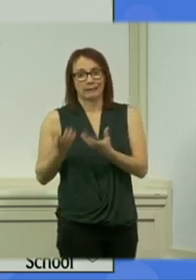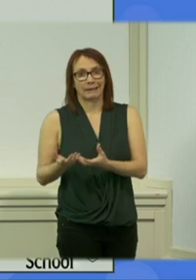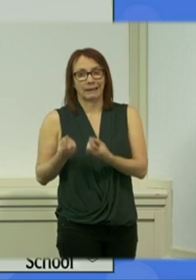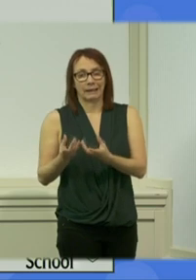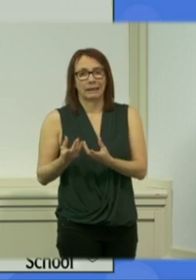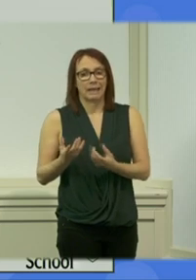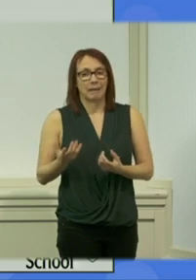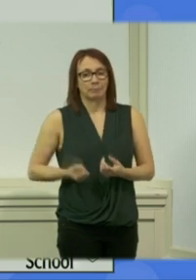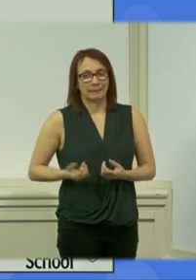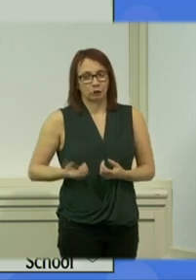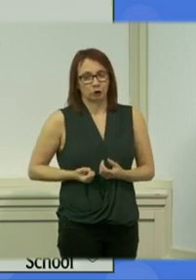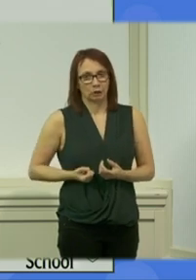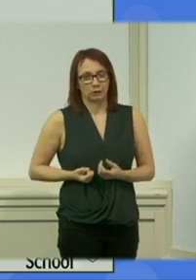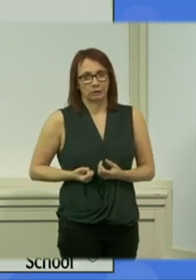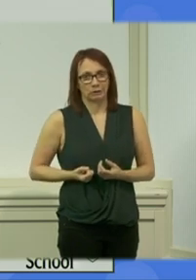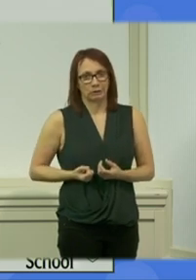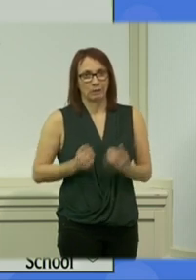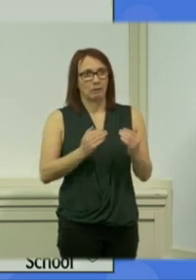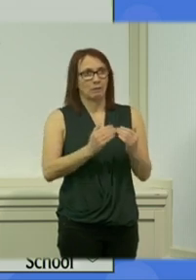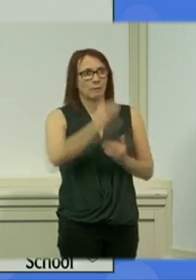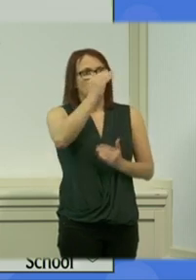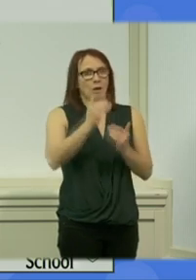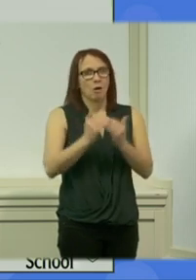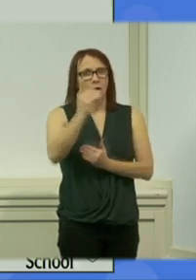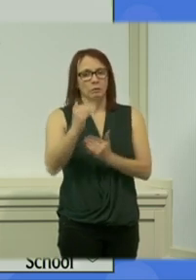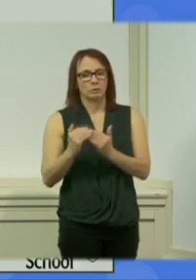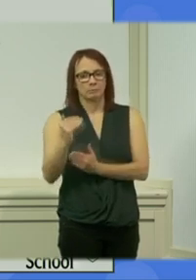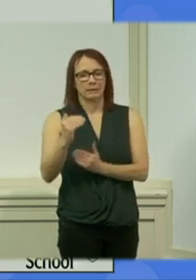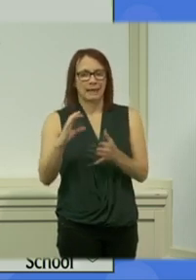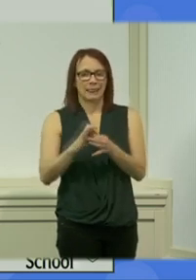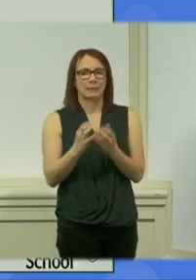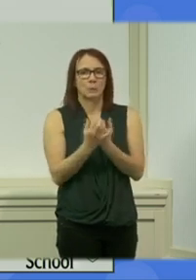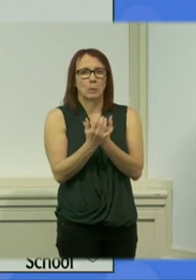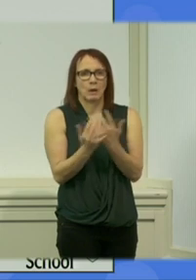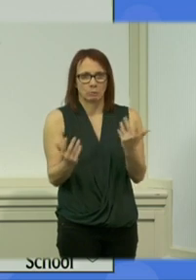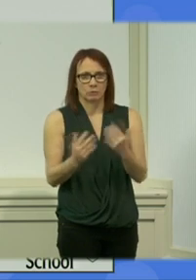age pension. Again, the blocks are proportional to the amount